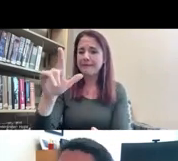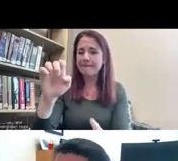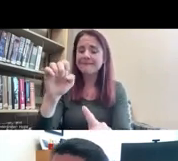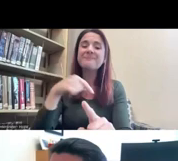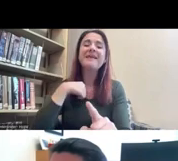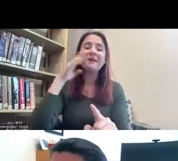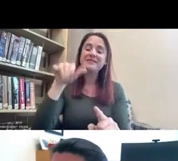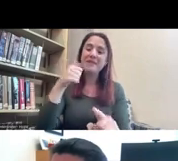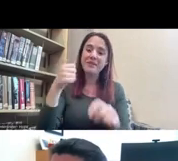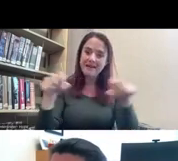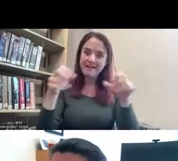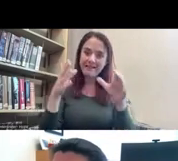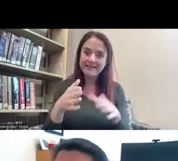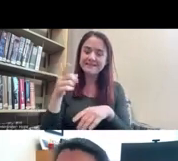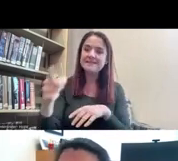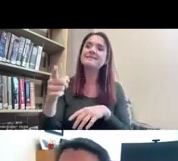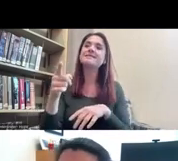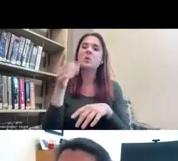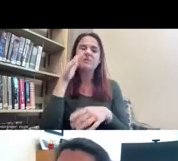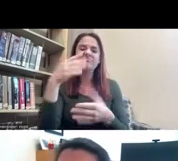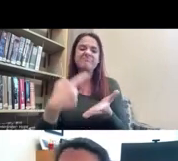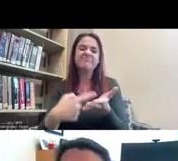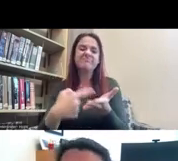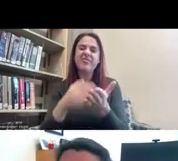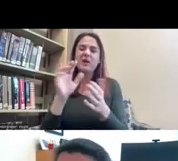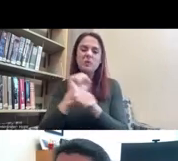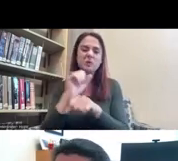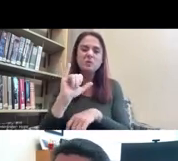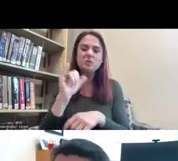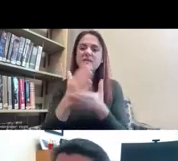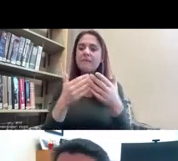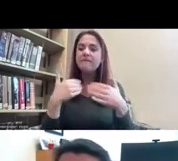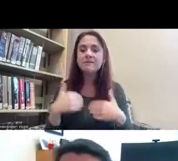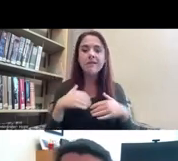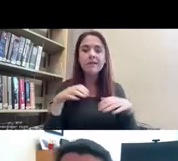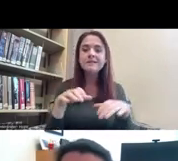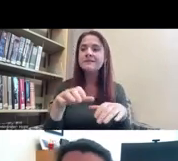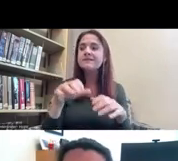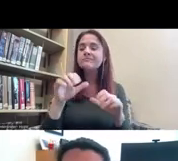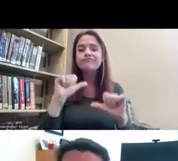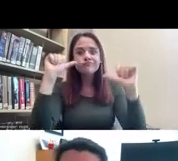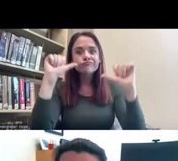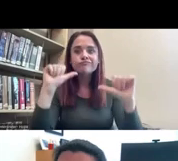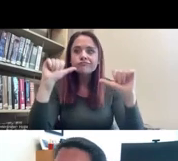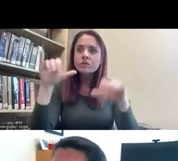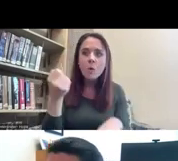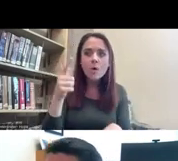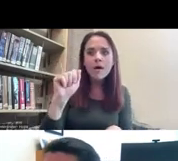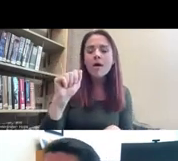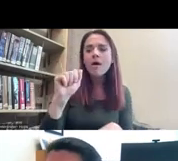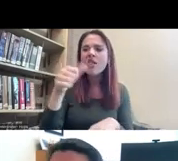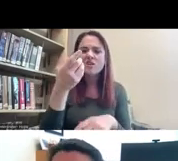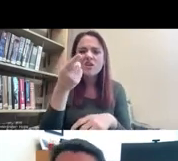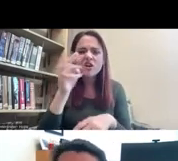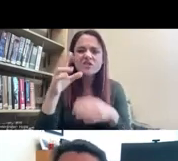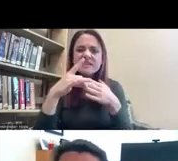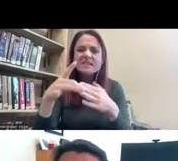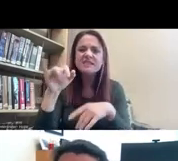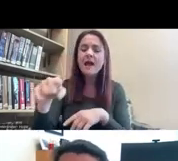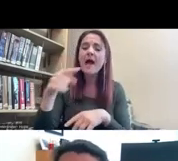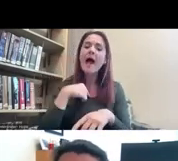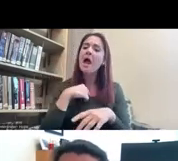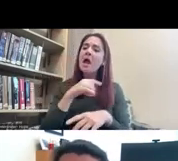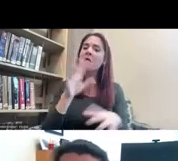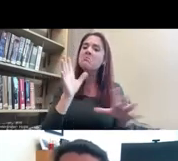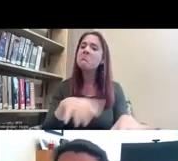Some interventions in physical activity, yoga, led by Drs. Mushton and Lin. I've done some of this work as well as